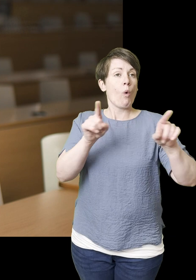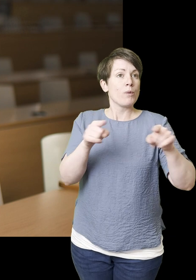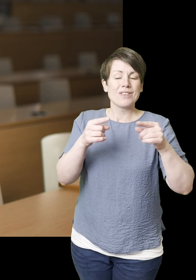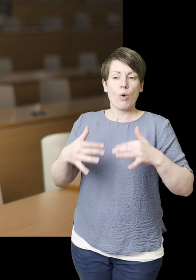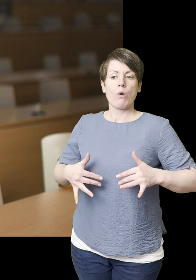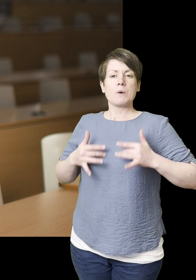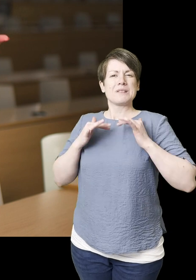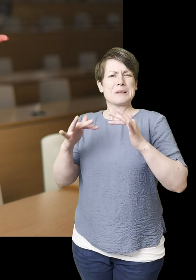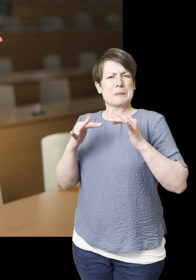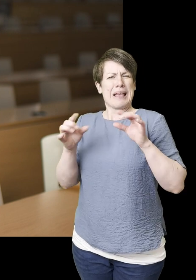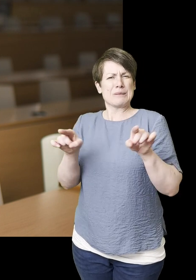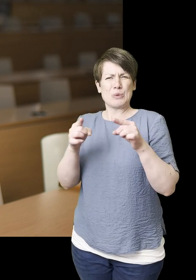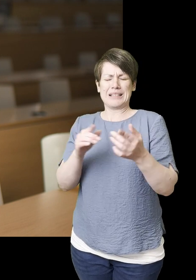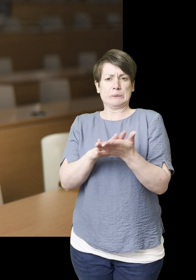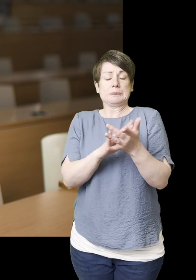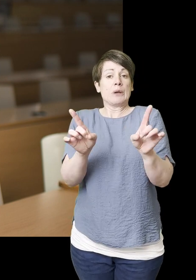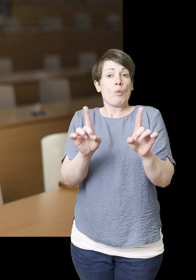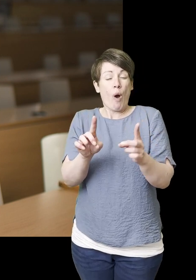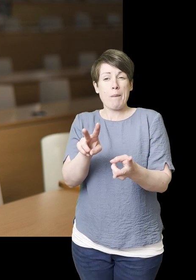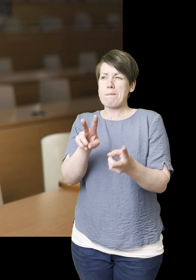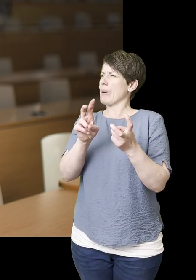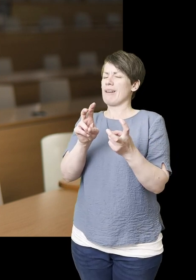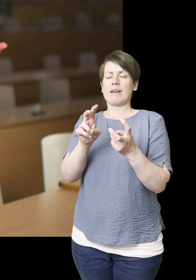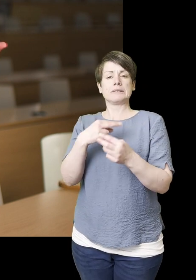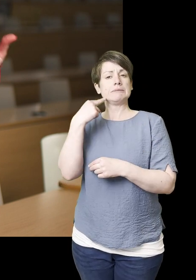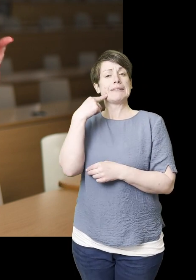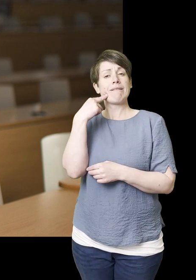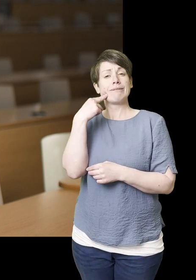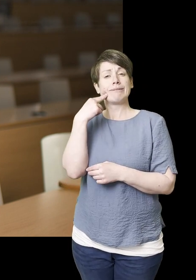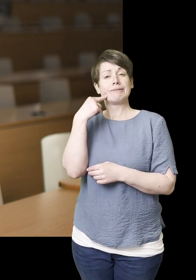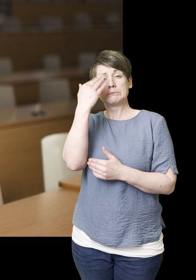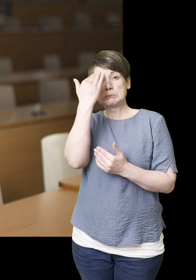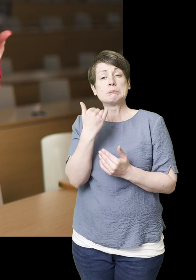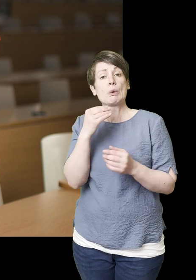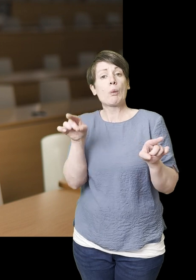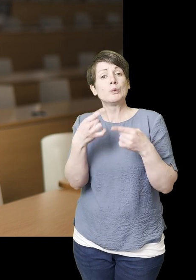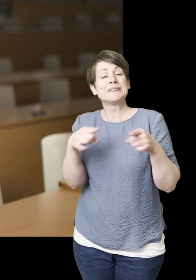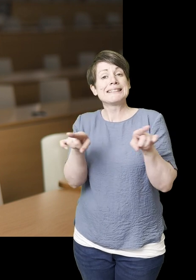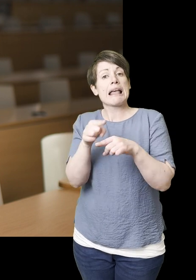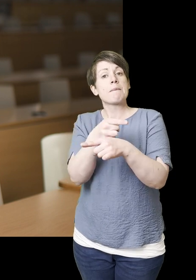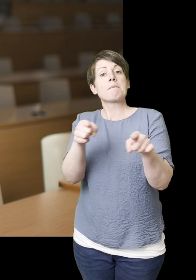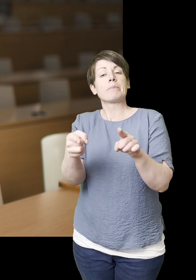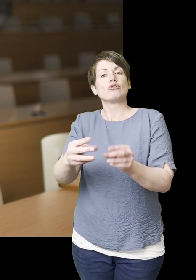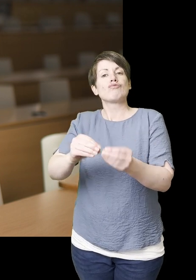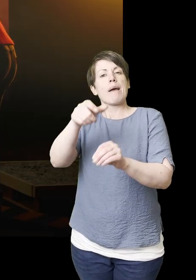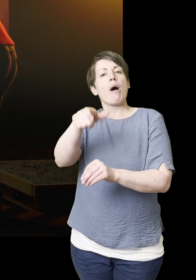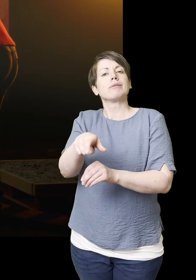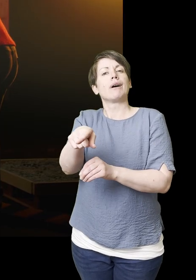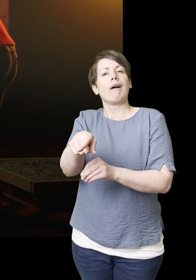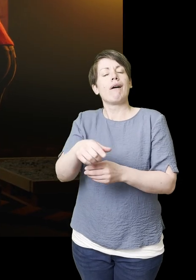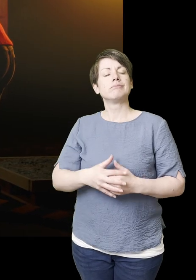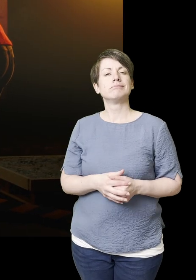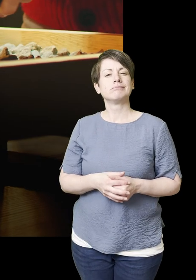music, may be quite subjective or possibly have no meaning to someone who doesn't experience sound and music in the same way as the filmmaker or the captioner.